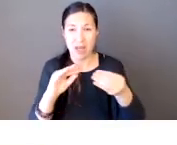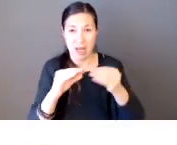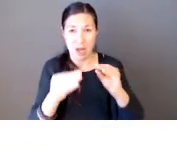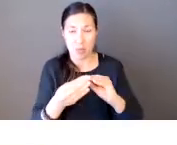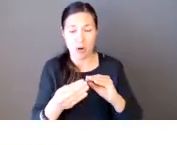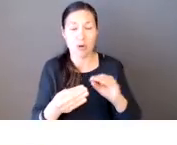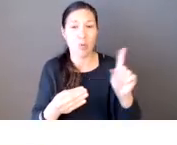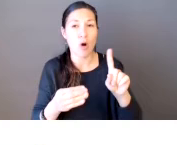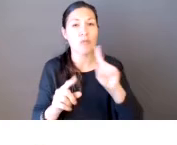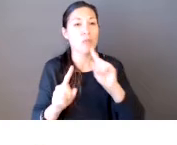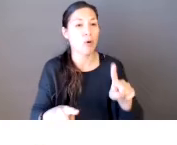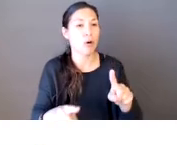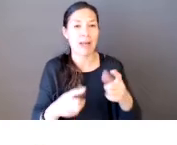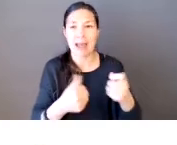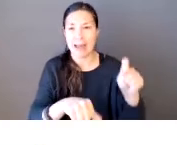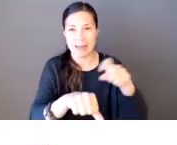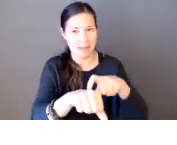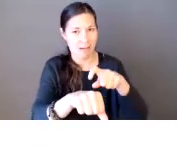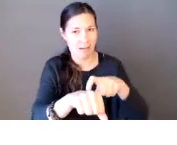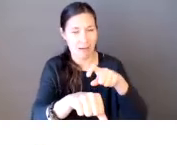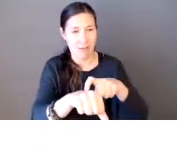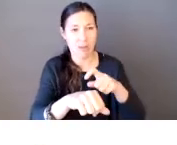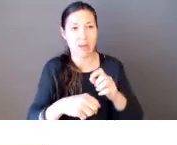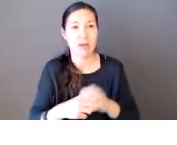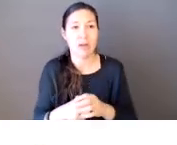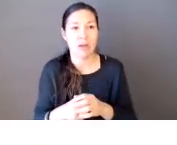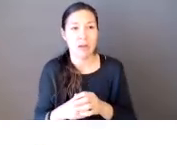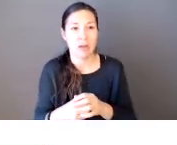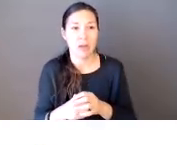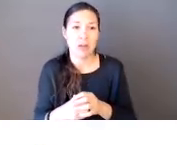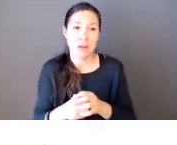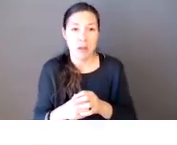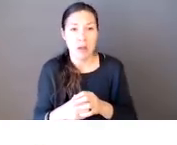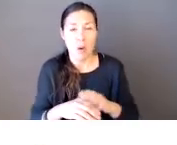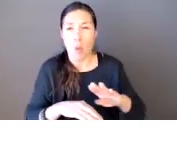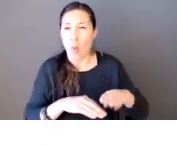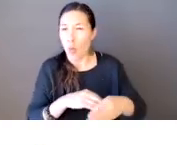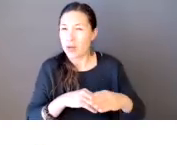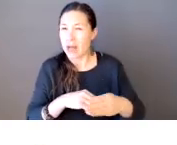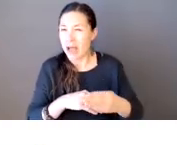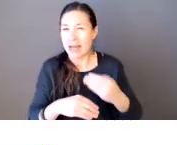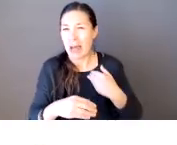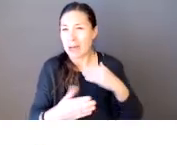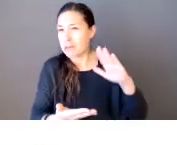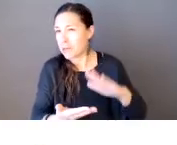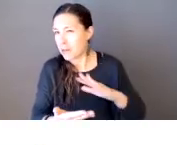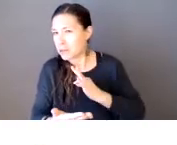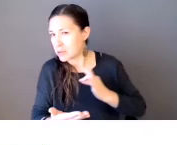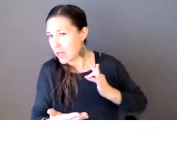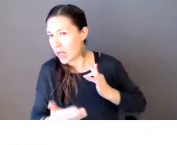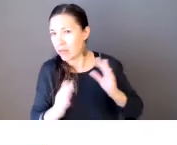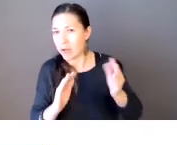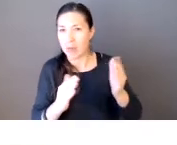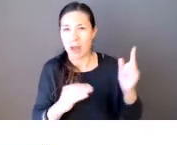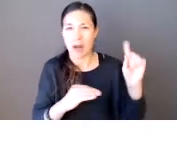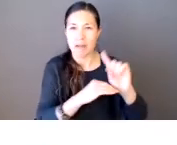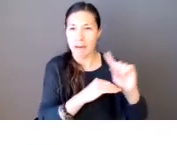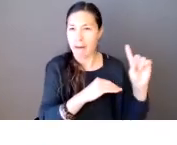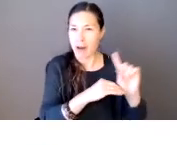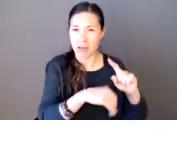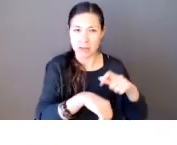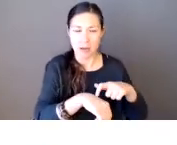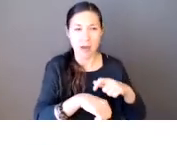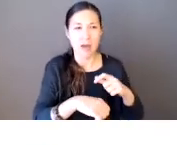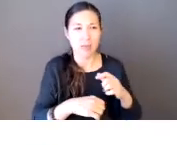reports. I can tell you staffing patterns are somewhat different overnight than they are during the day or even early evening. I